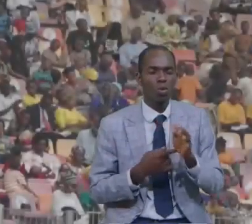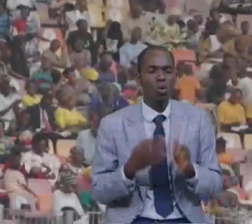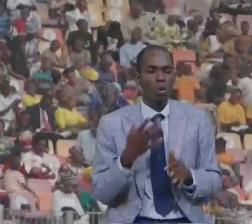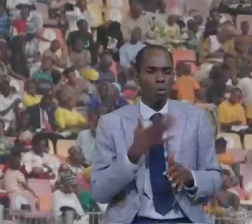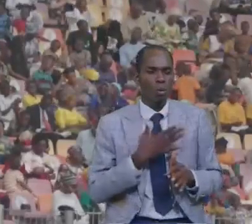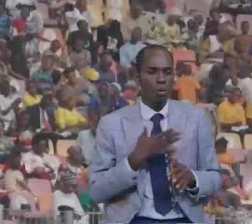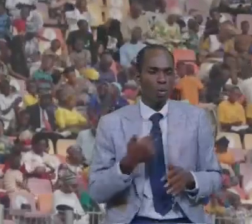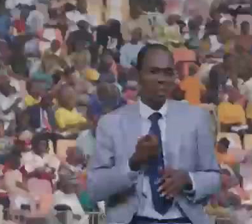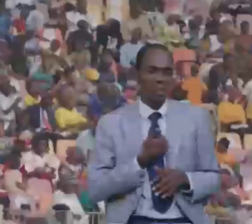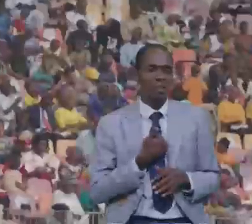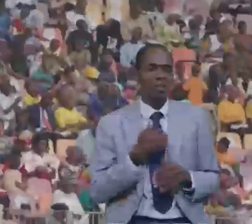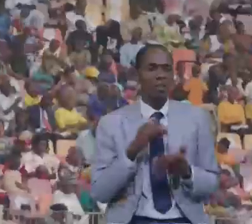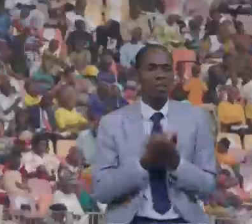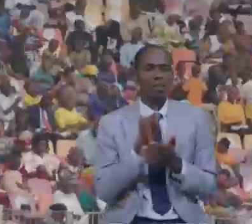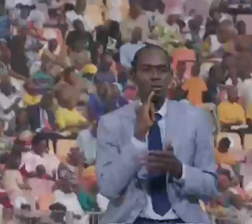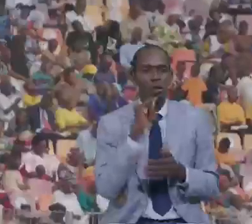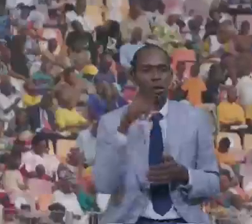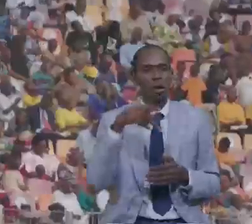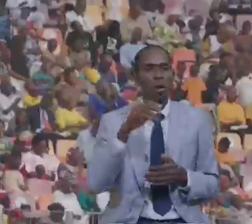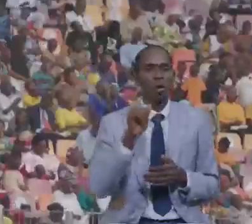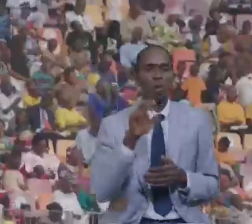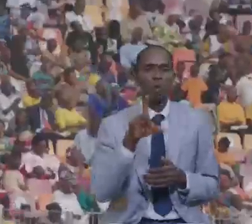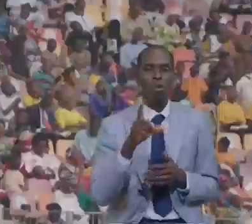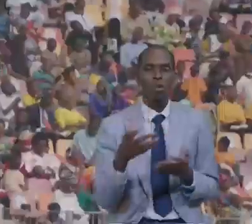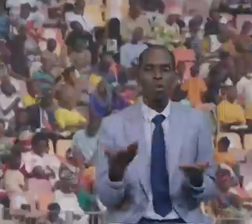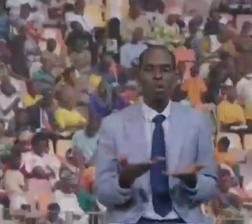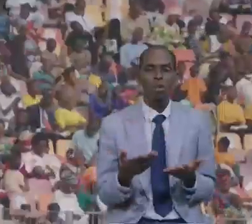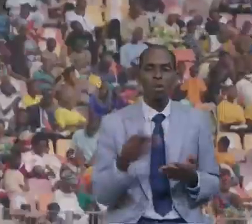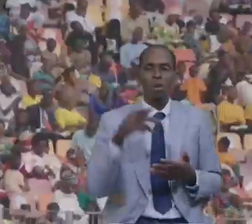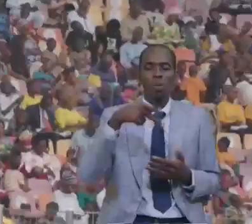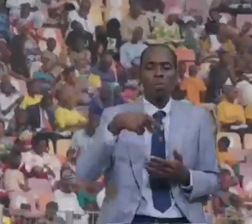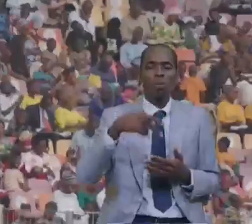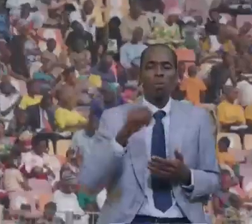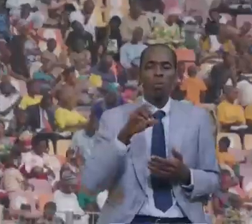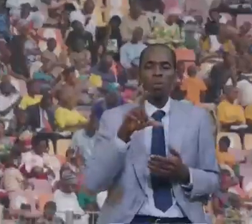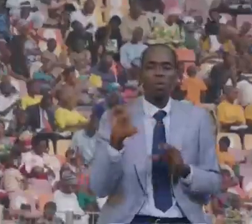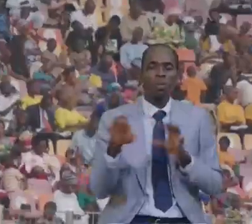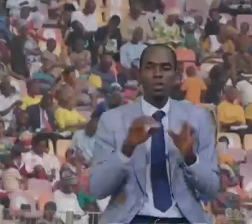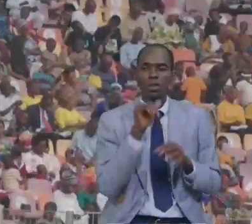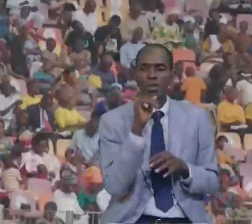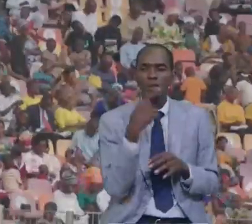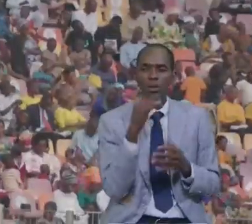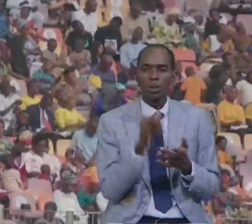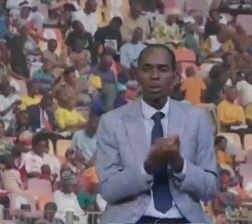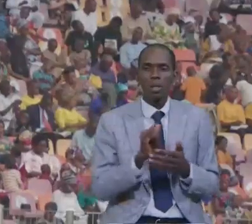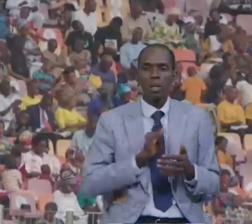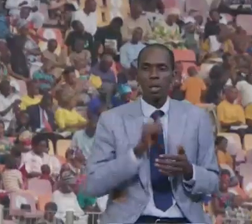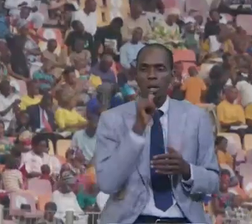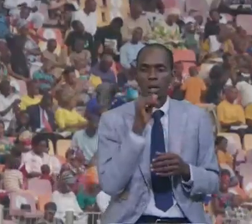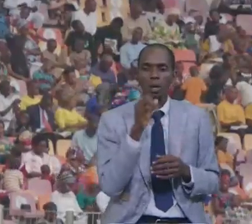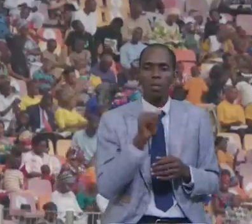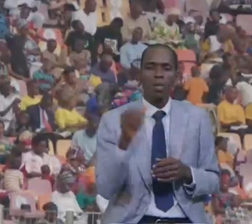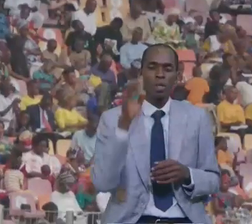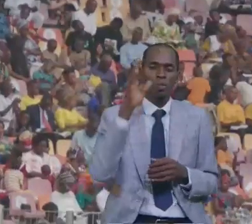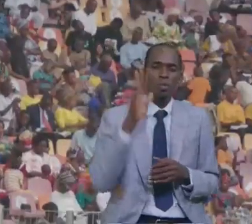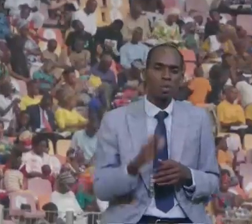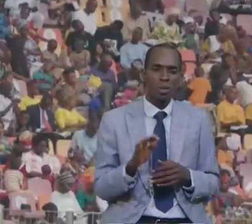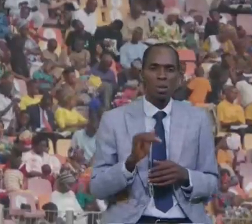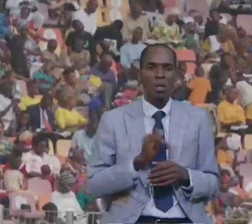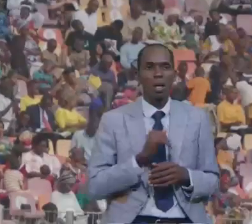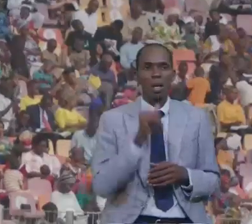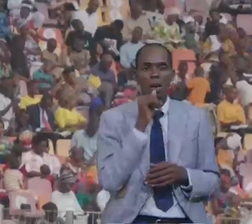I'm an apostle, and a man of authority. No man can challenge me.